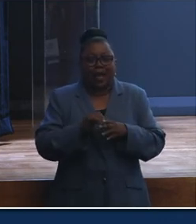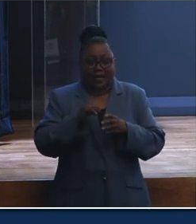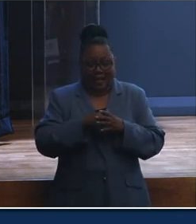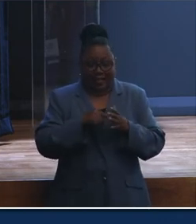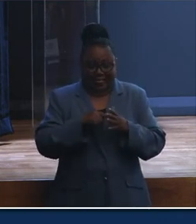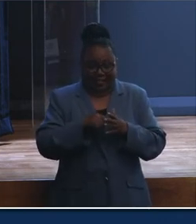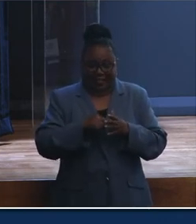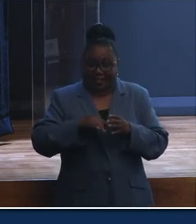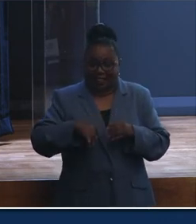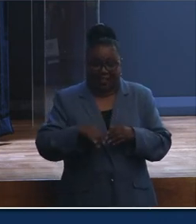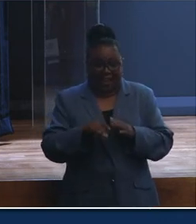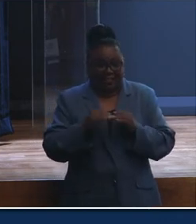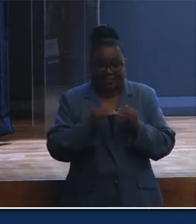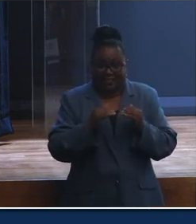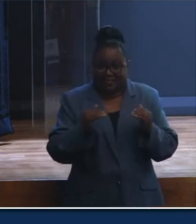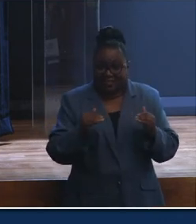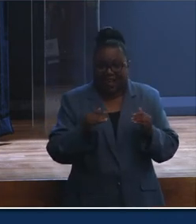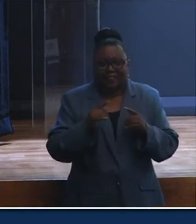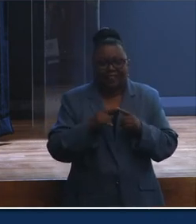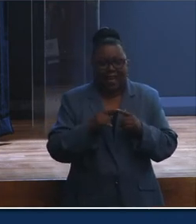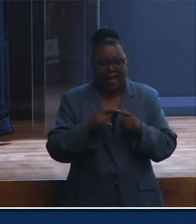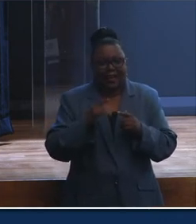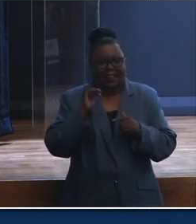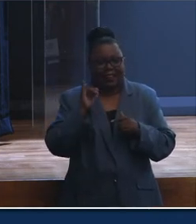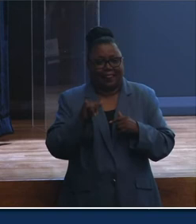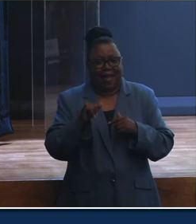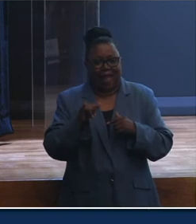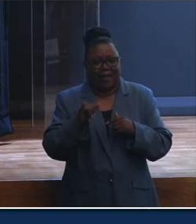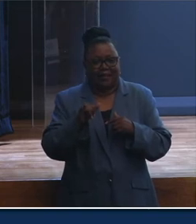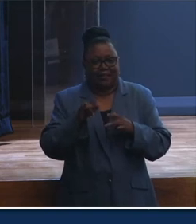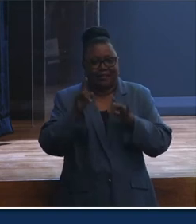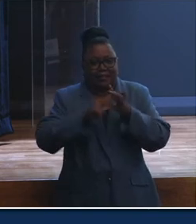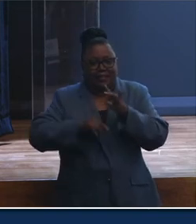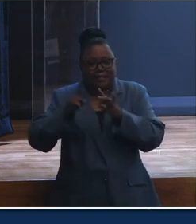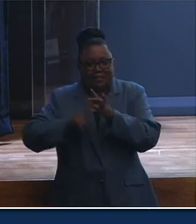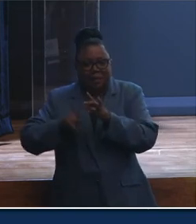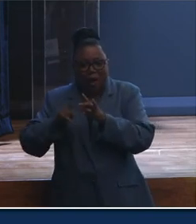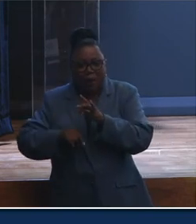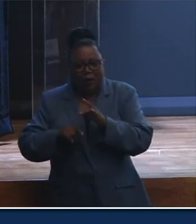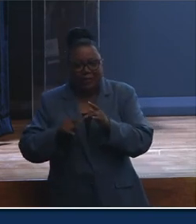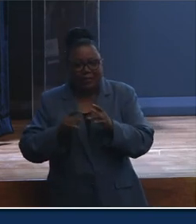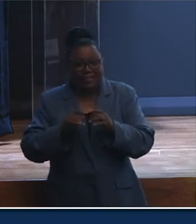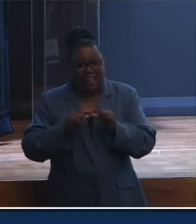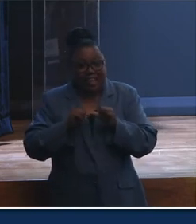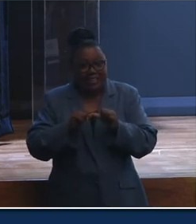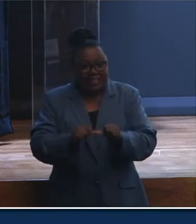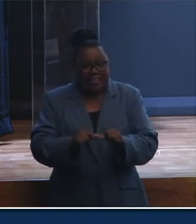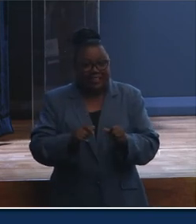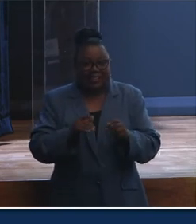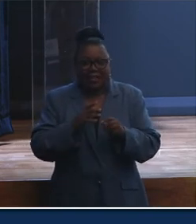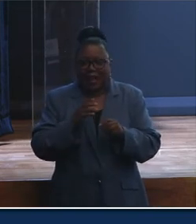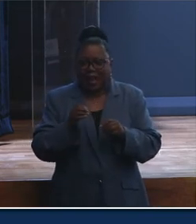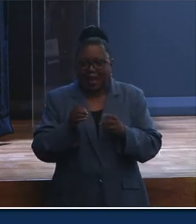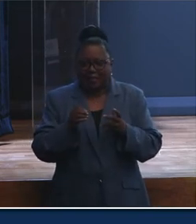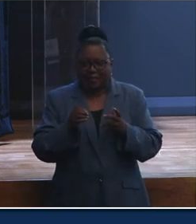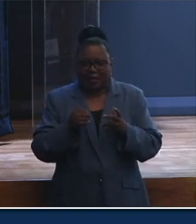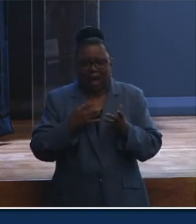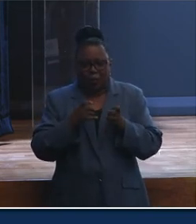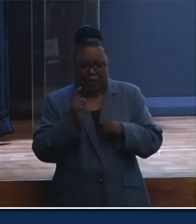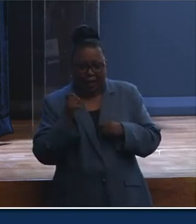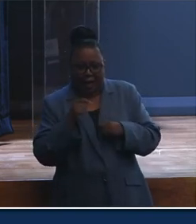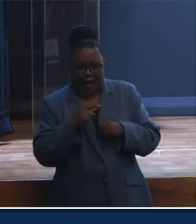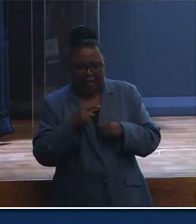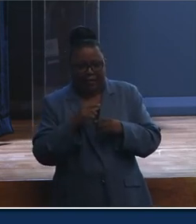this late stage that that disparity existed? And I won't ask